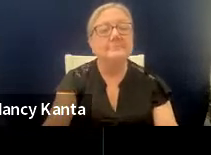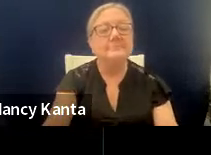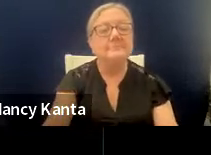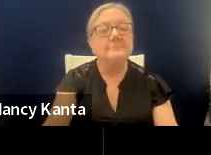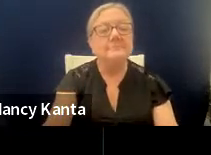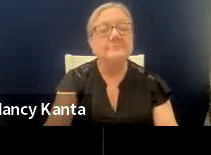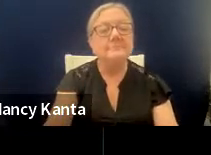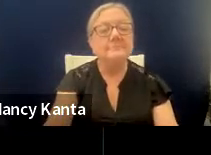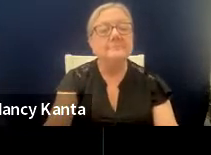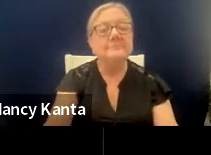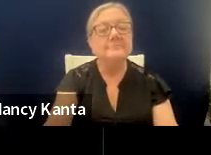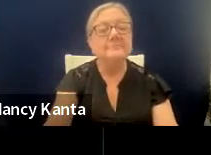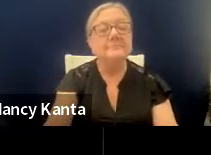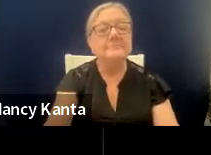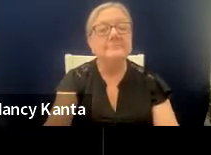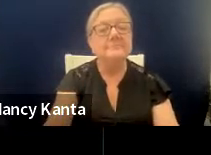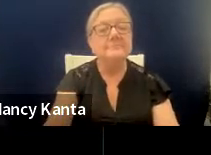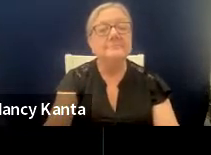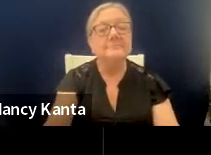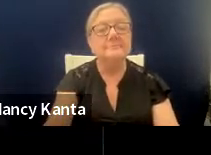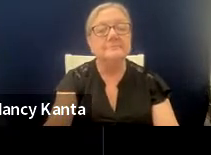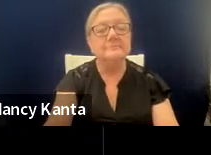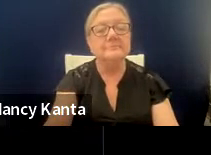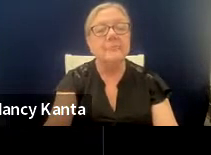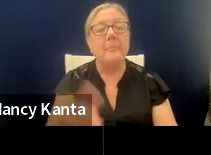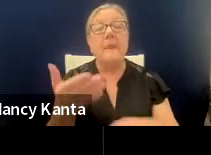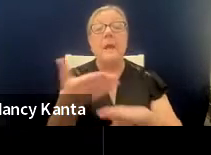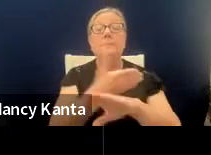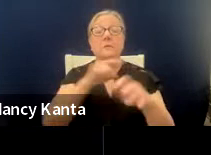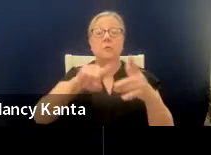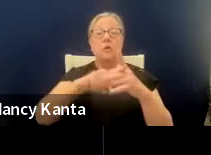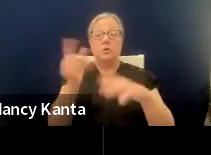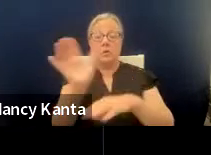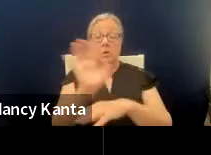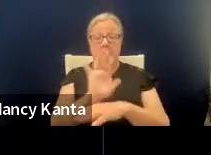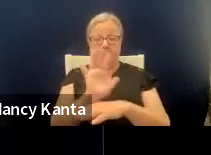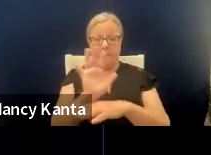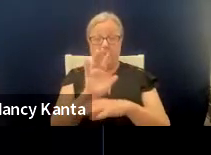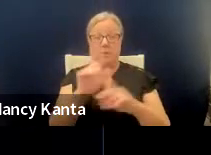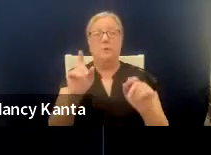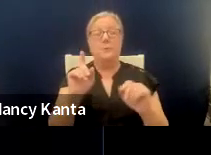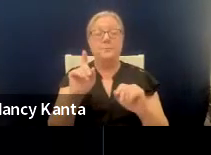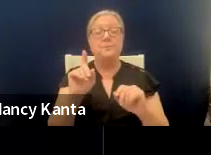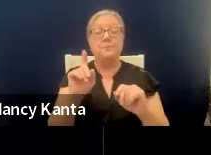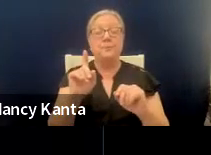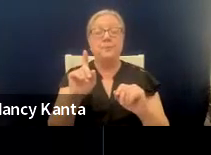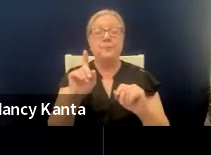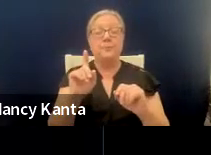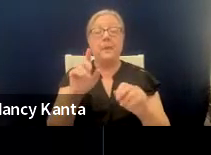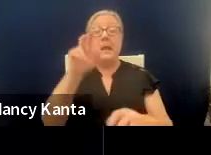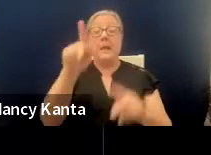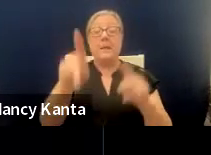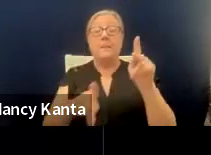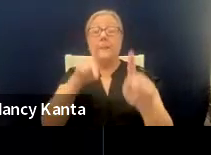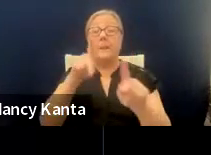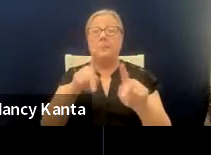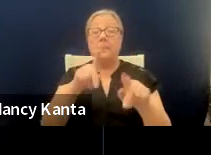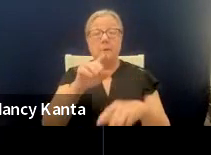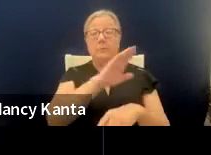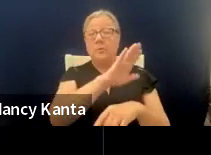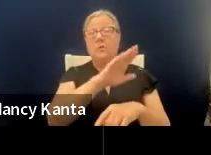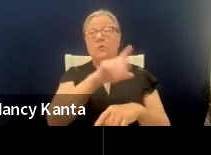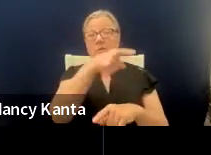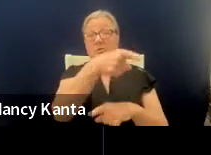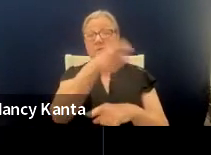Quick context before you start the video, Emily. So the folks that you are going to hear from are in